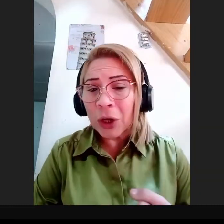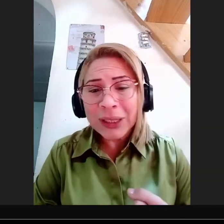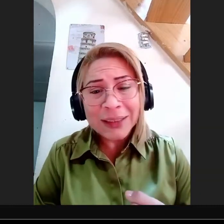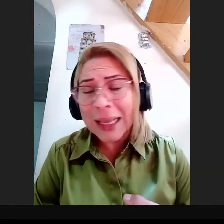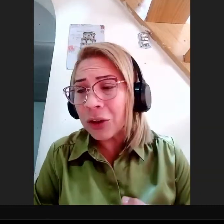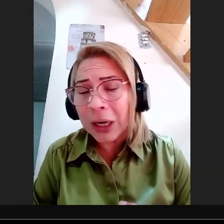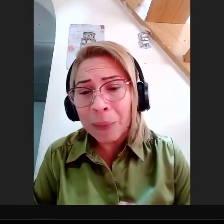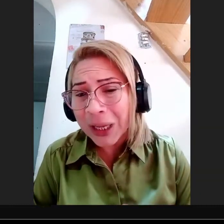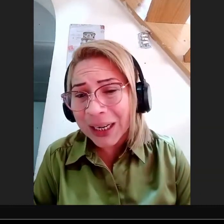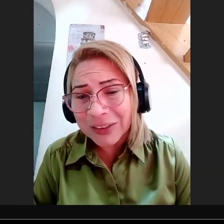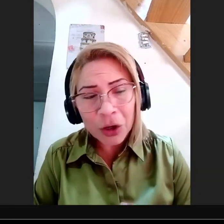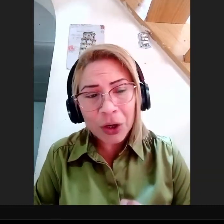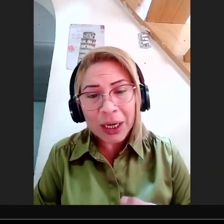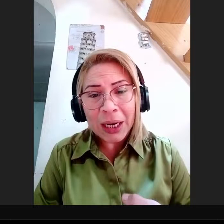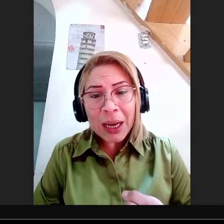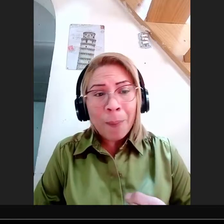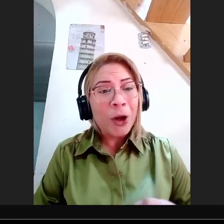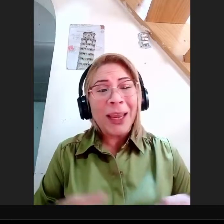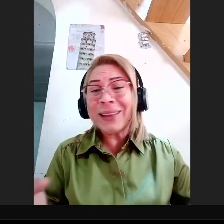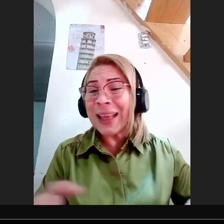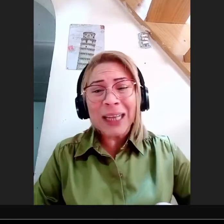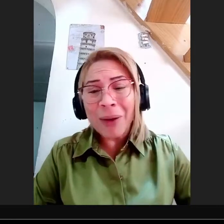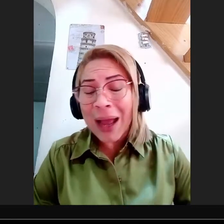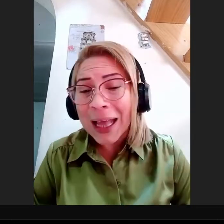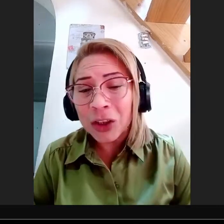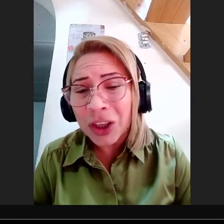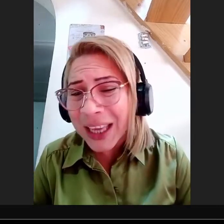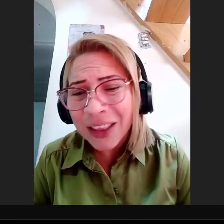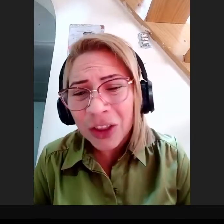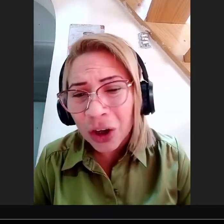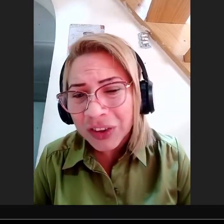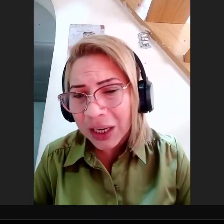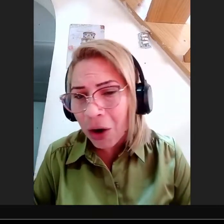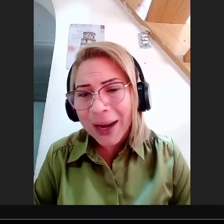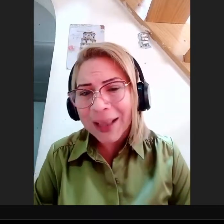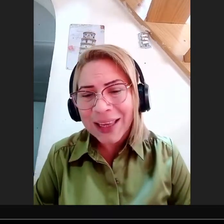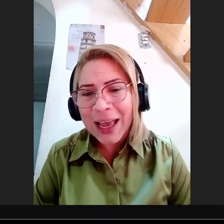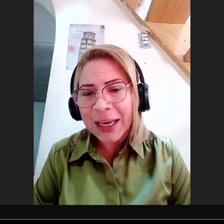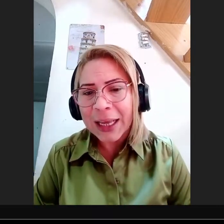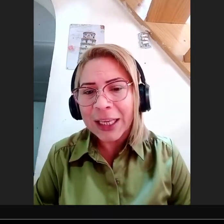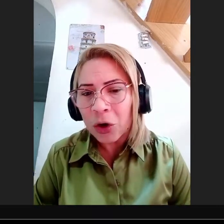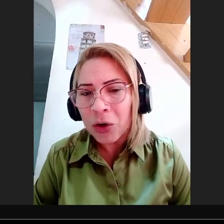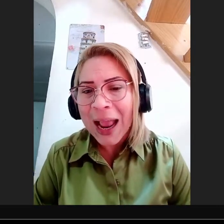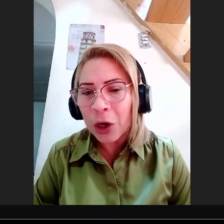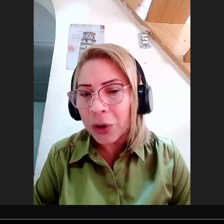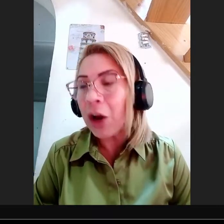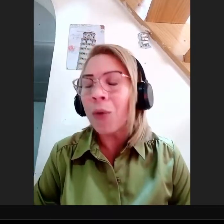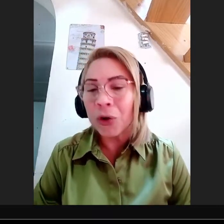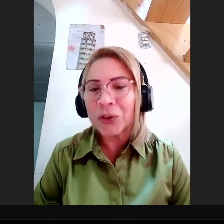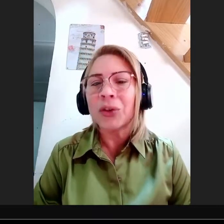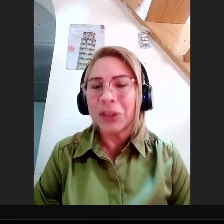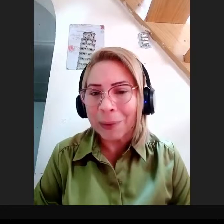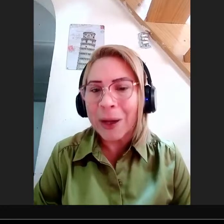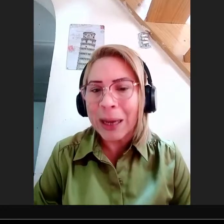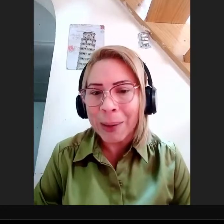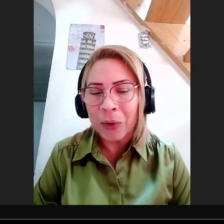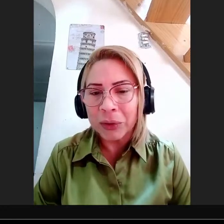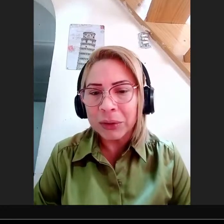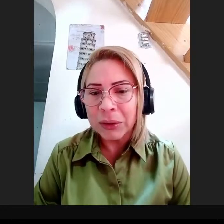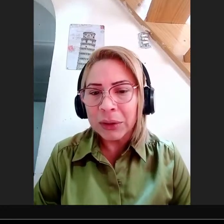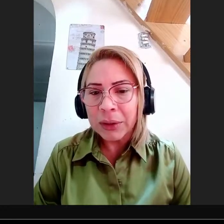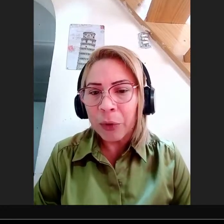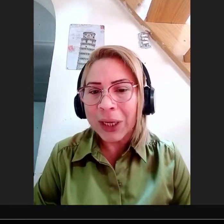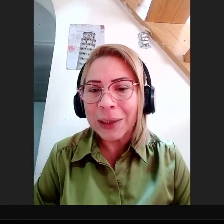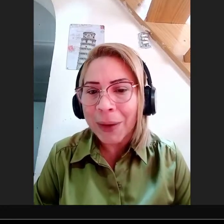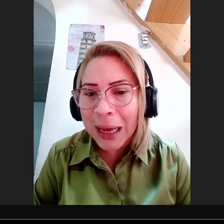human trafficking victims and they are not receiving any compensation. They don't have the necessary health conditions. They are working 10 to 12